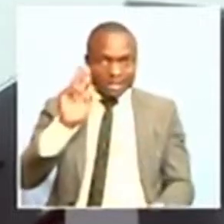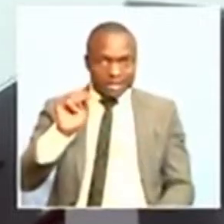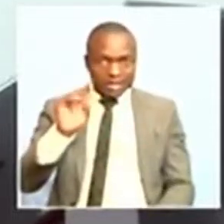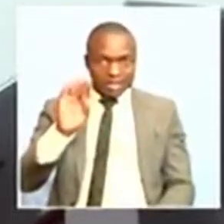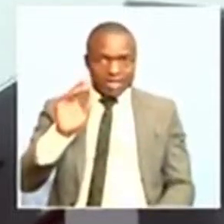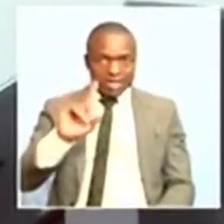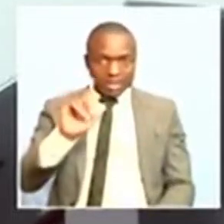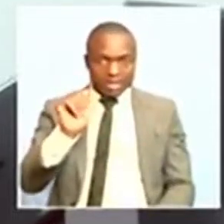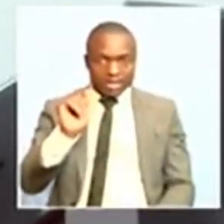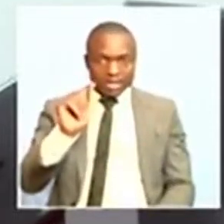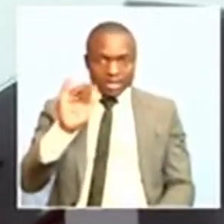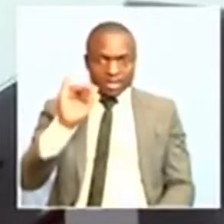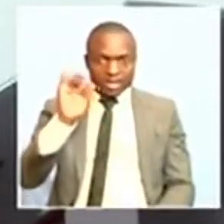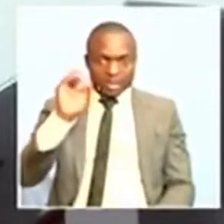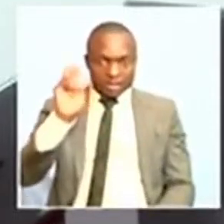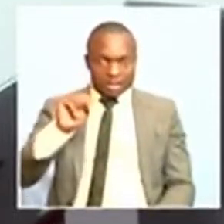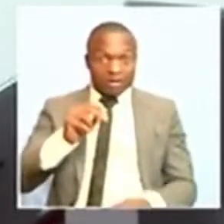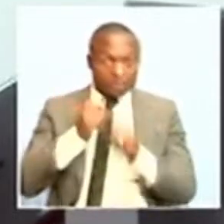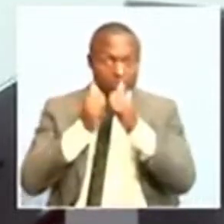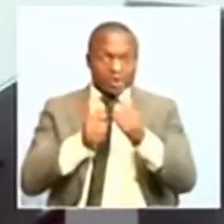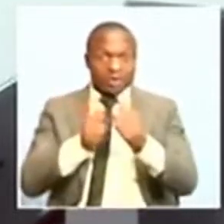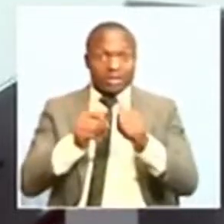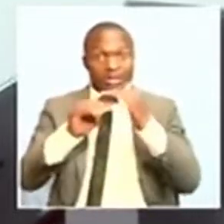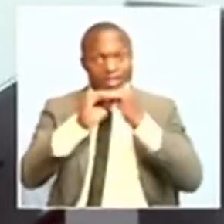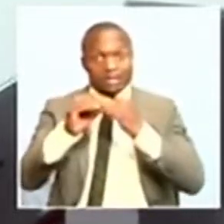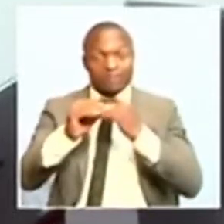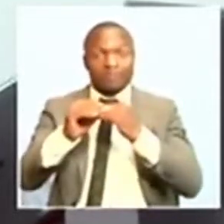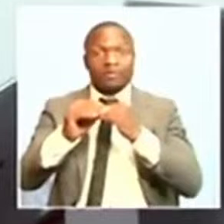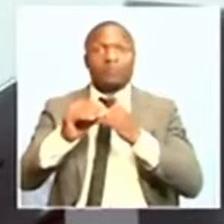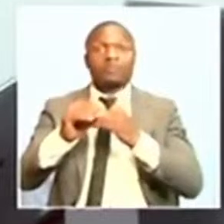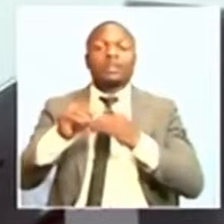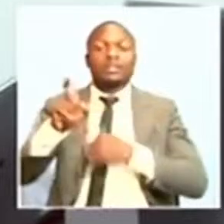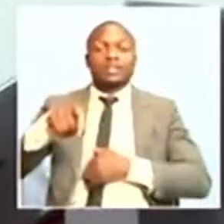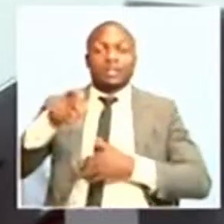on the level of demand on this product.